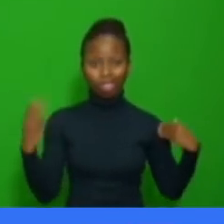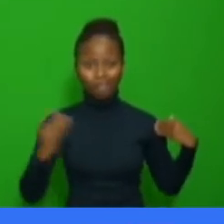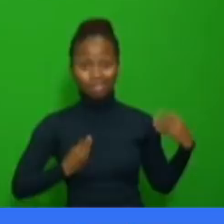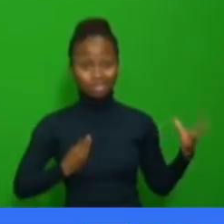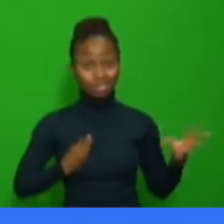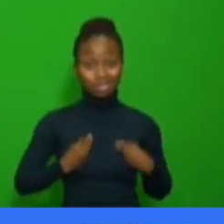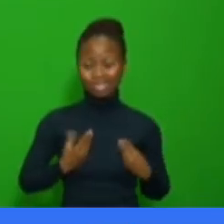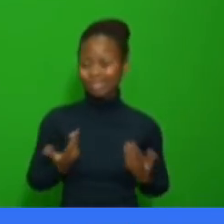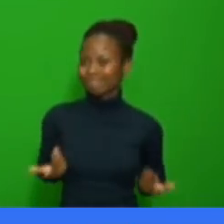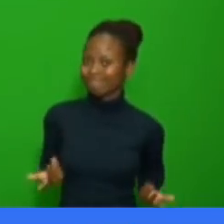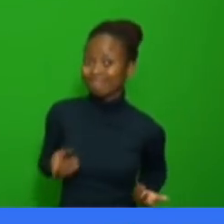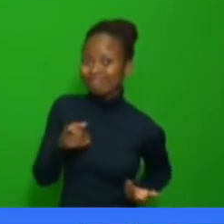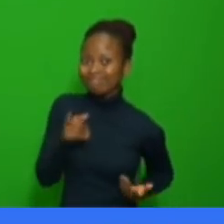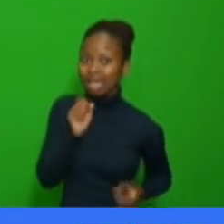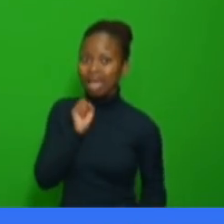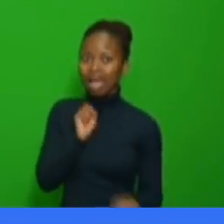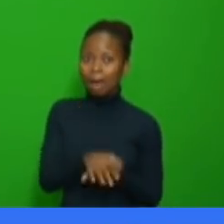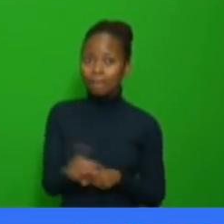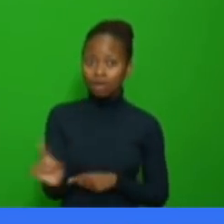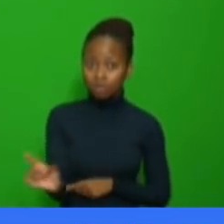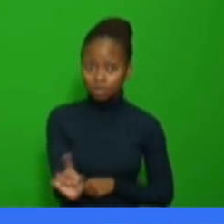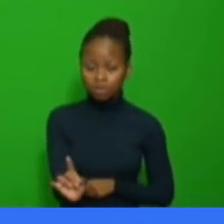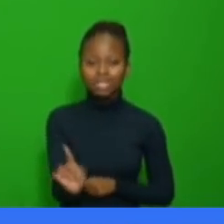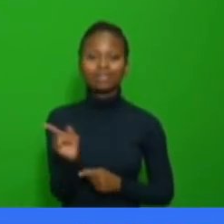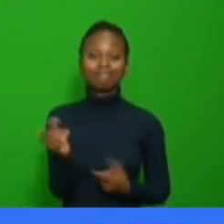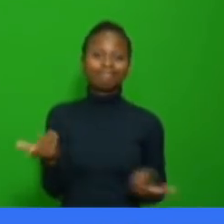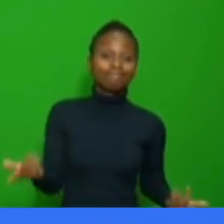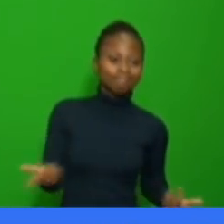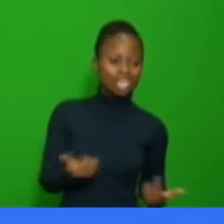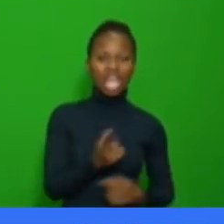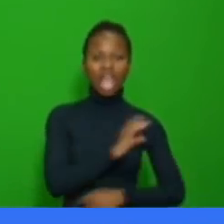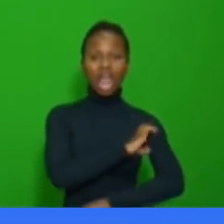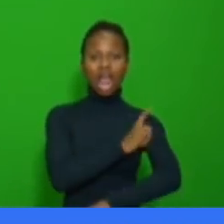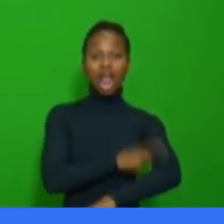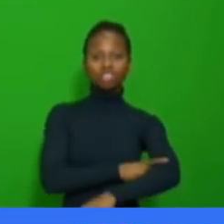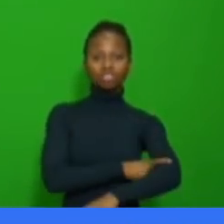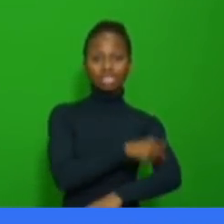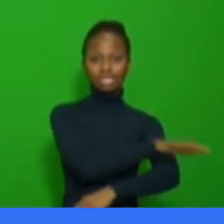impacts on the energy intensive sectors,